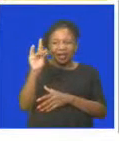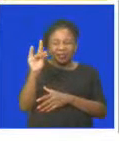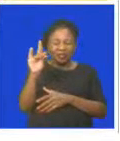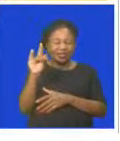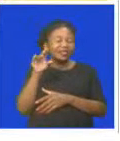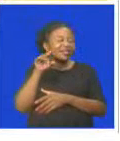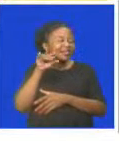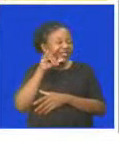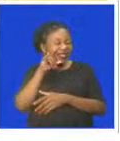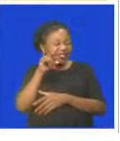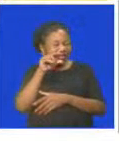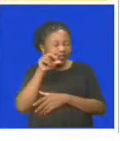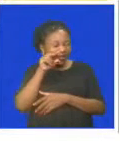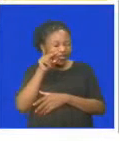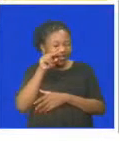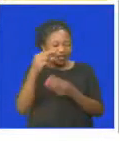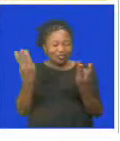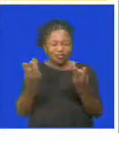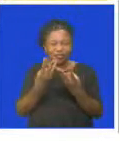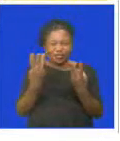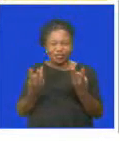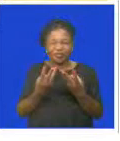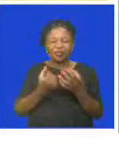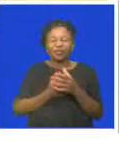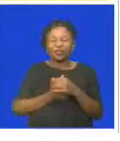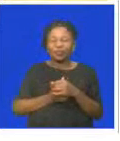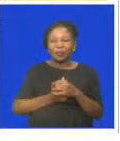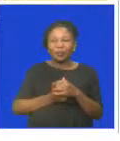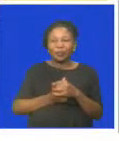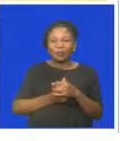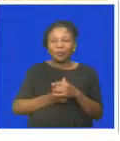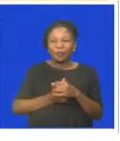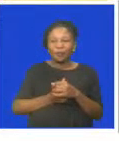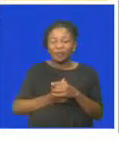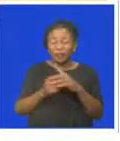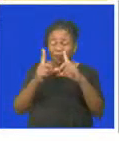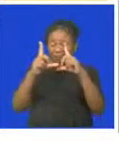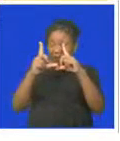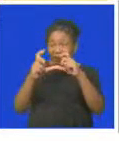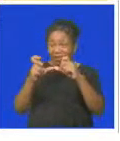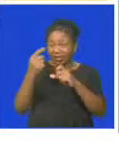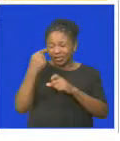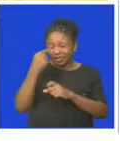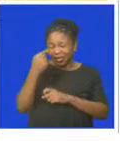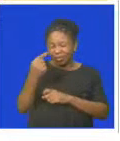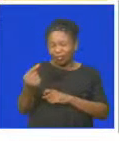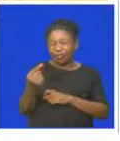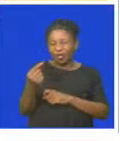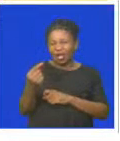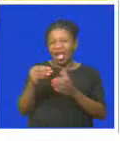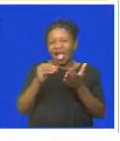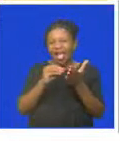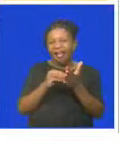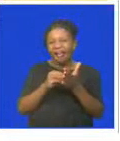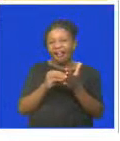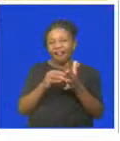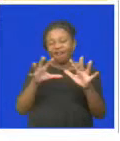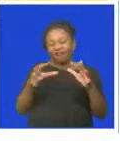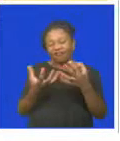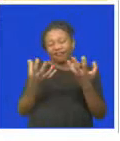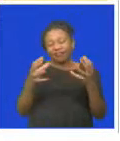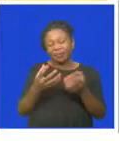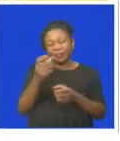by people to live. This is a farmer. He's plowing. This